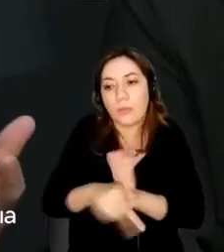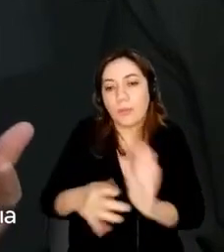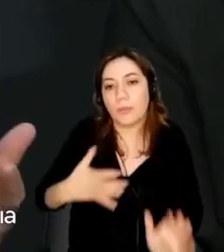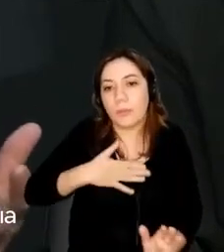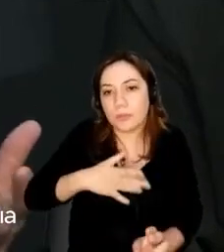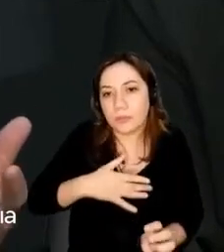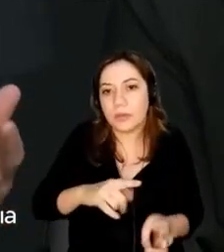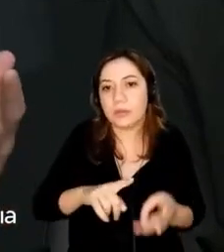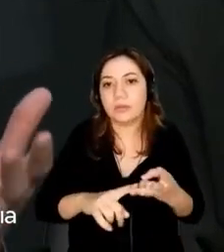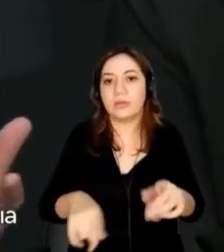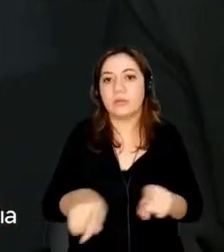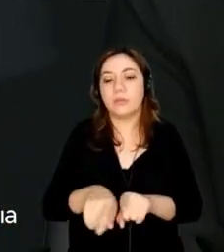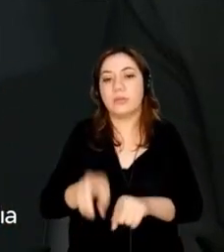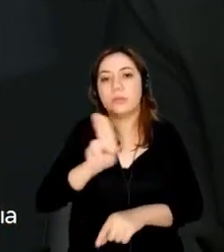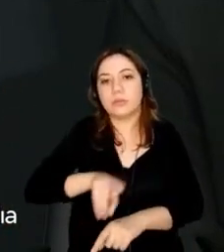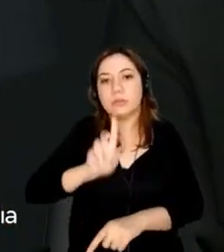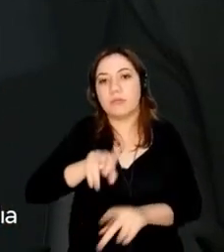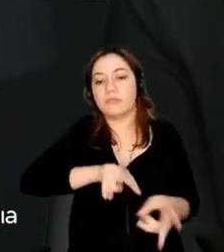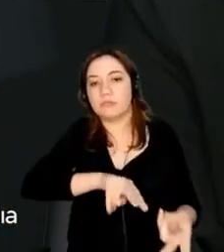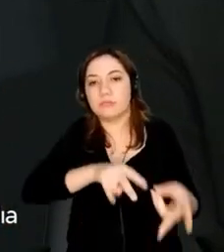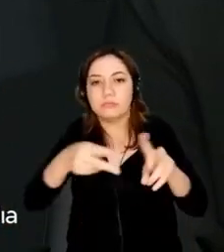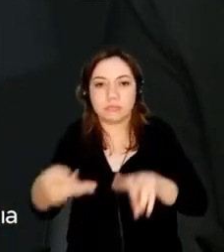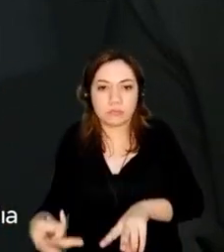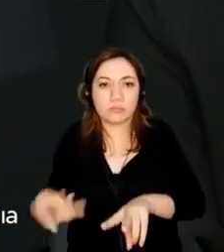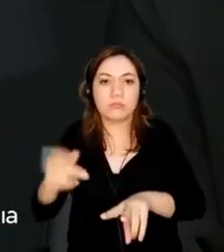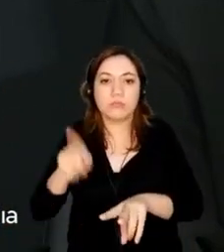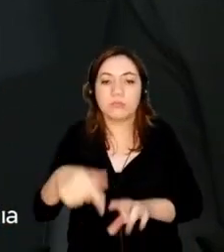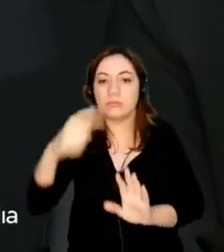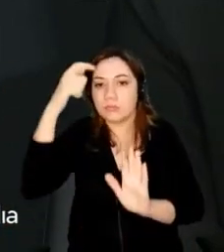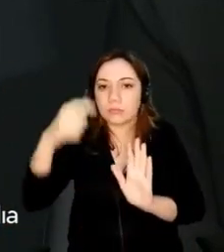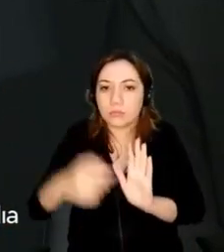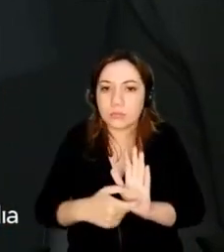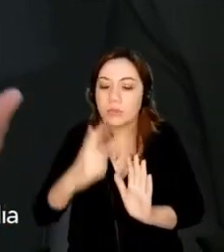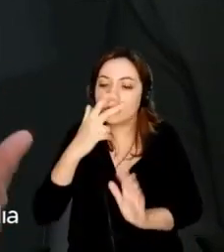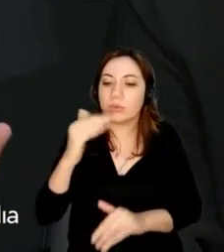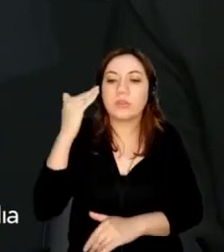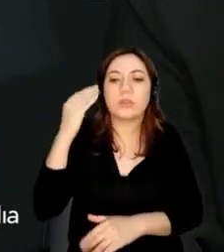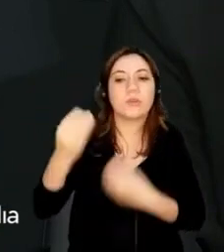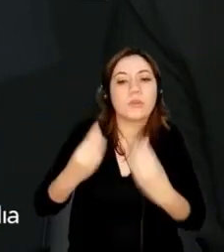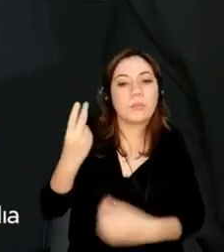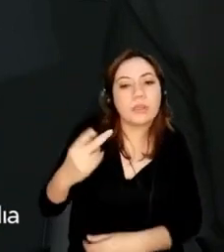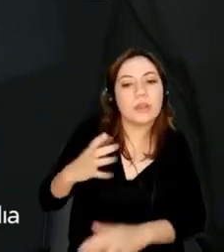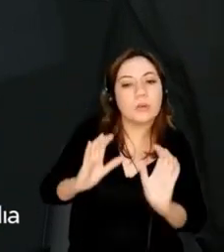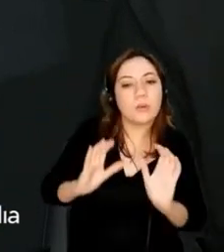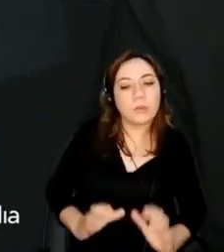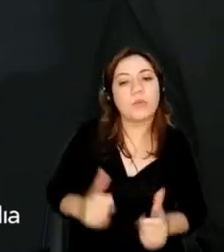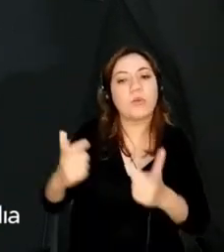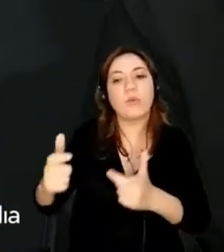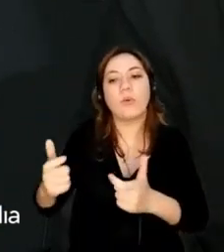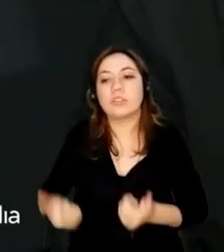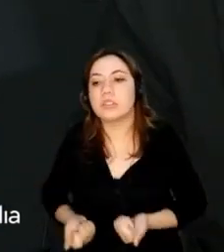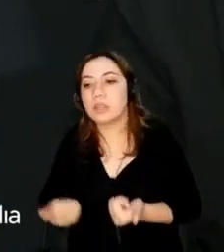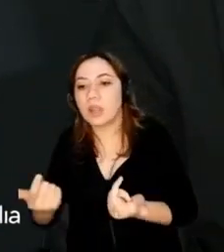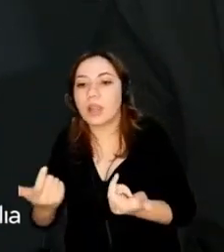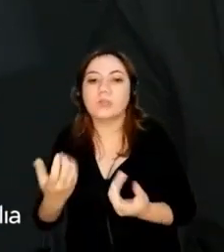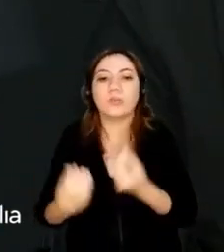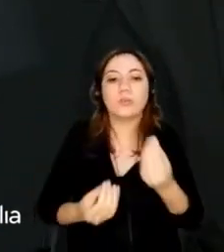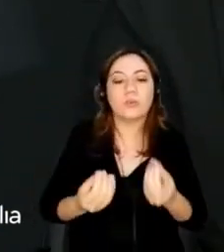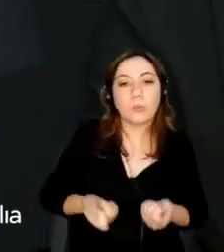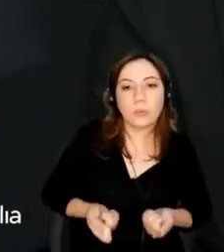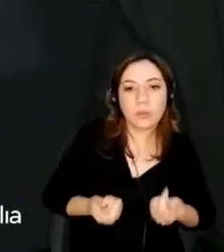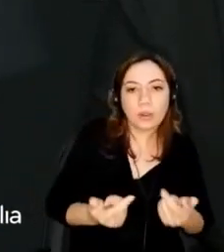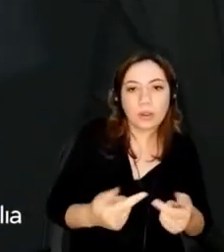have transaction data on cardholders. We understand their behavior, where they spend, when they spend, and we work with our partners to set up thresholds, to